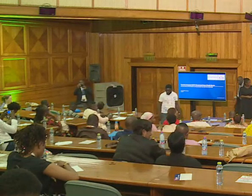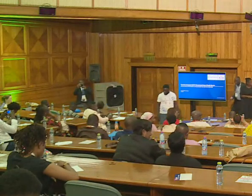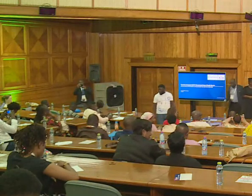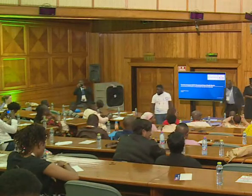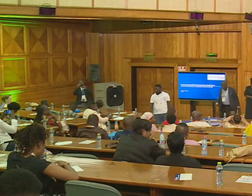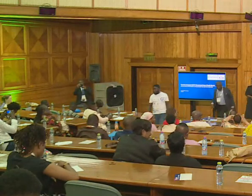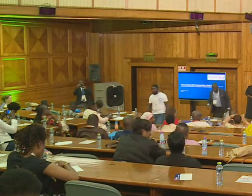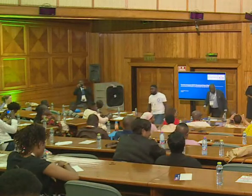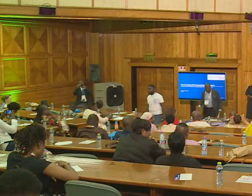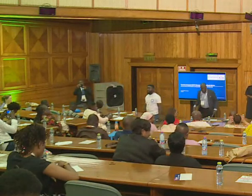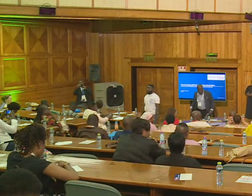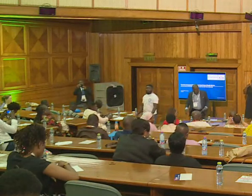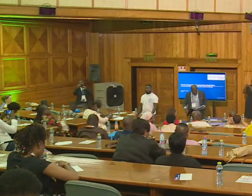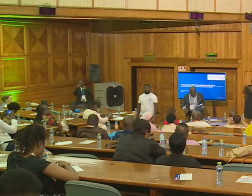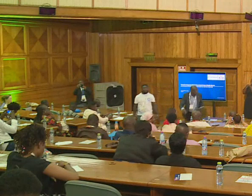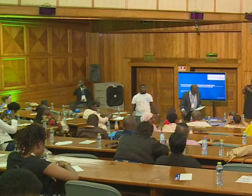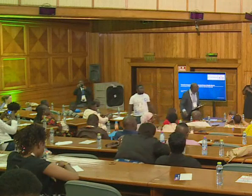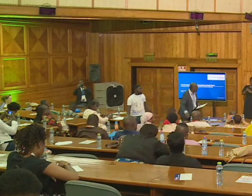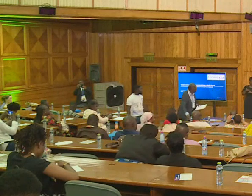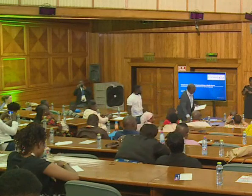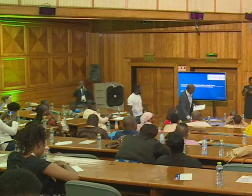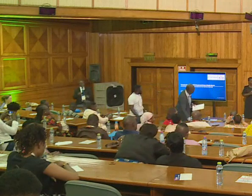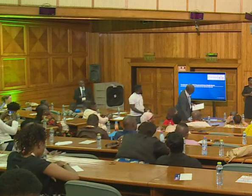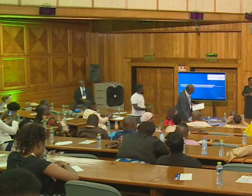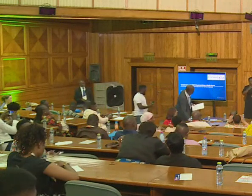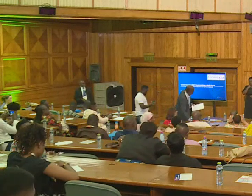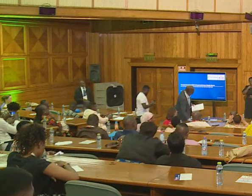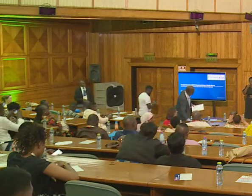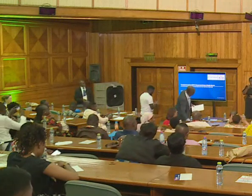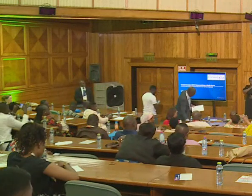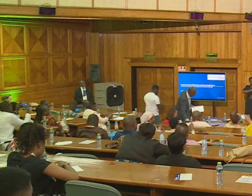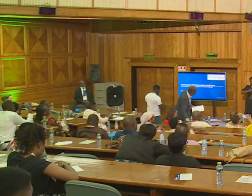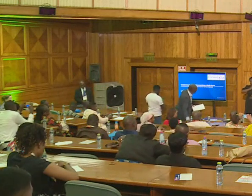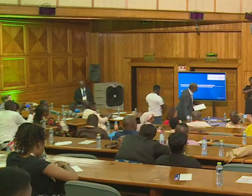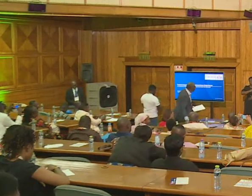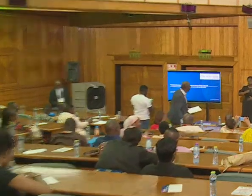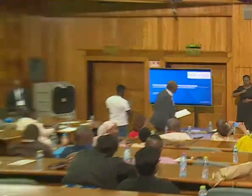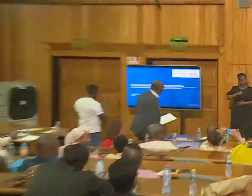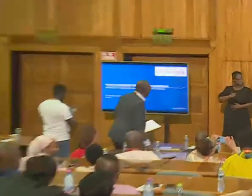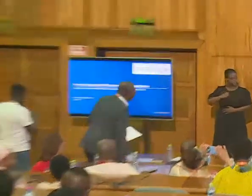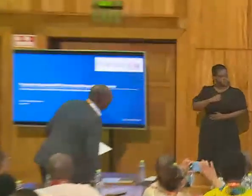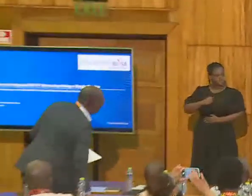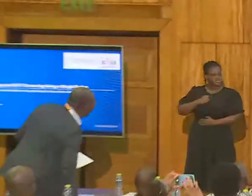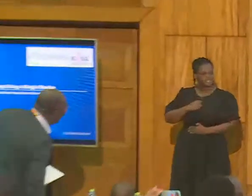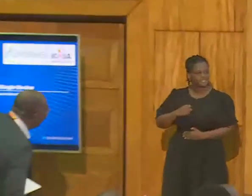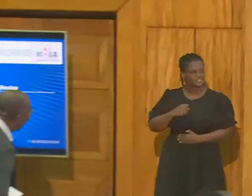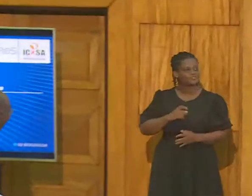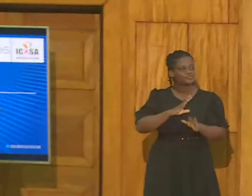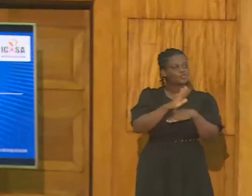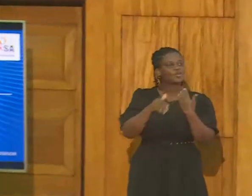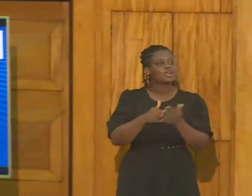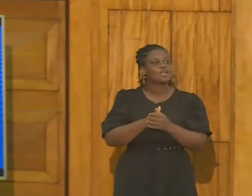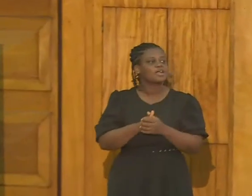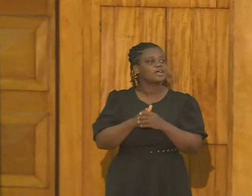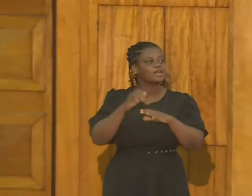Thank you, Prof. I just want to apologize for native speaking English, because